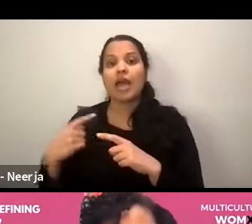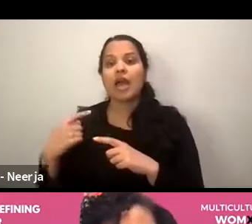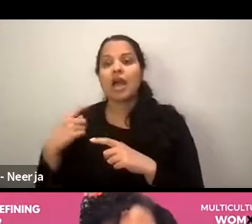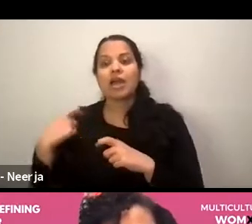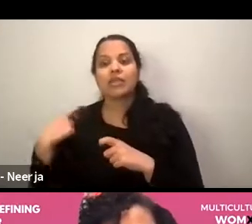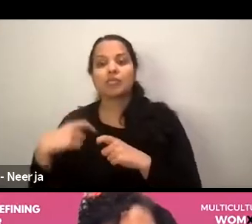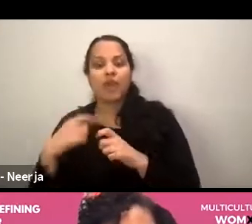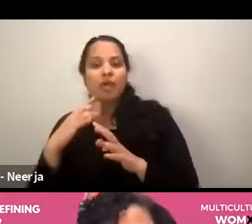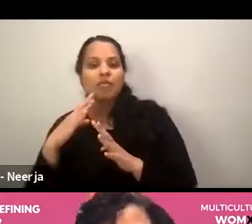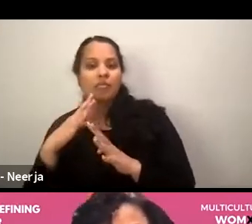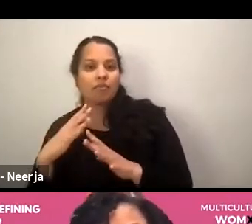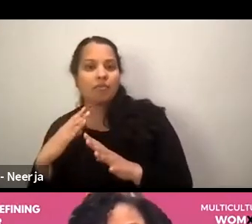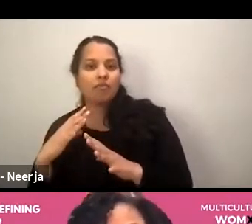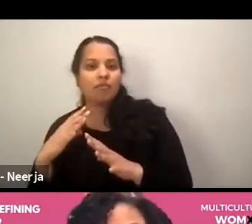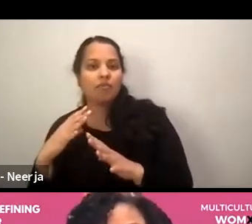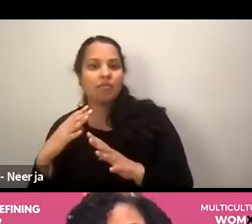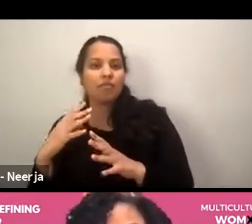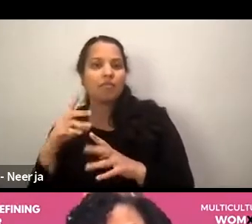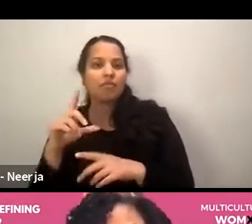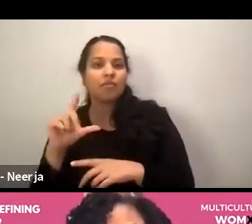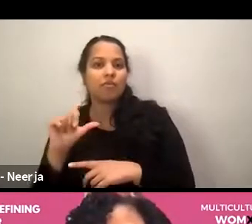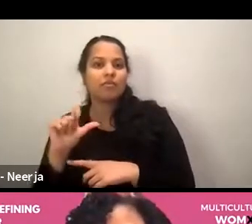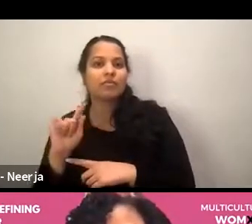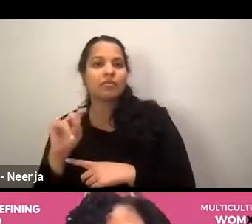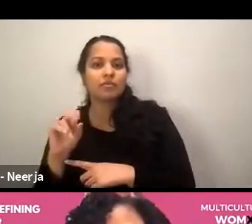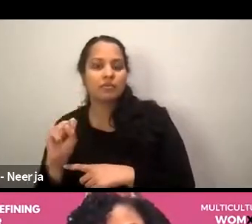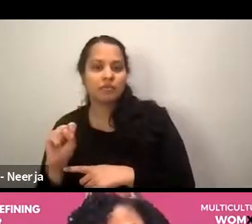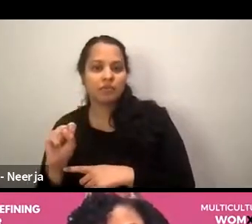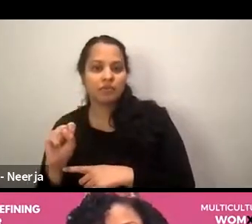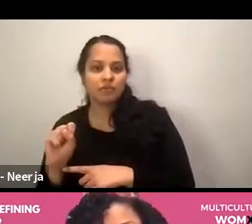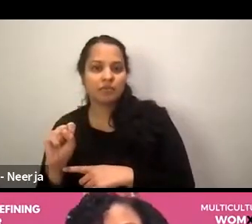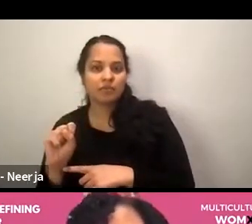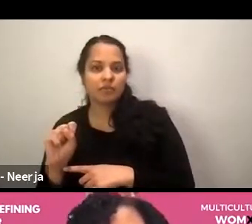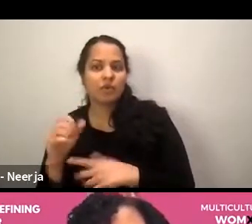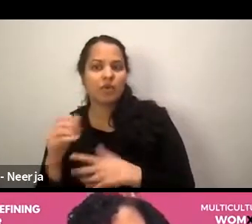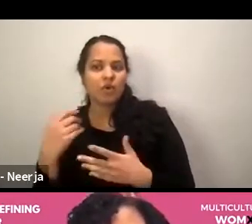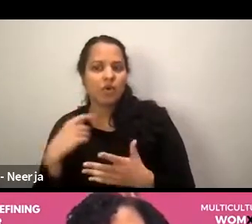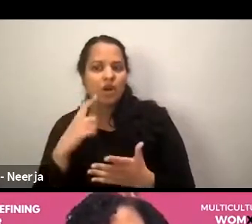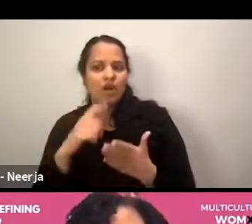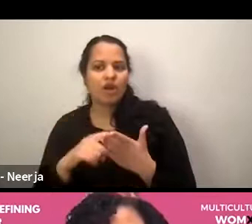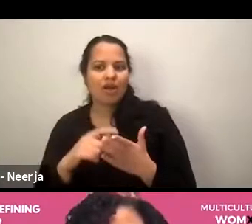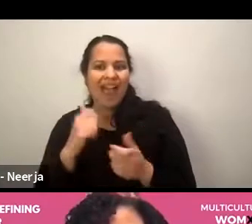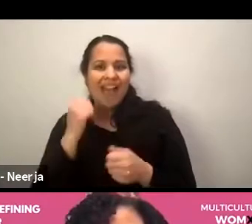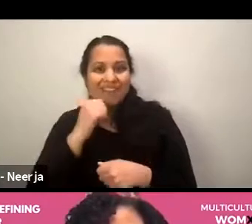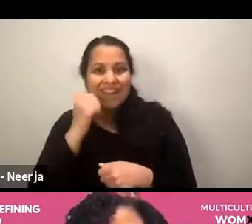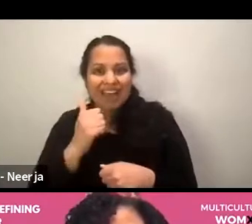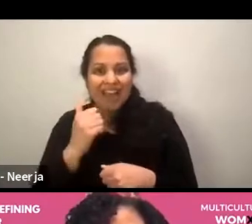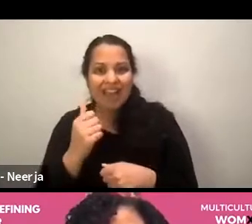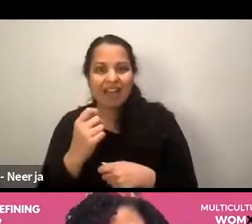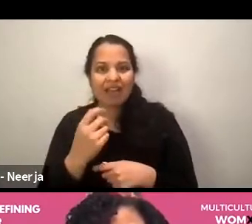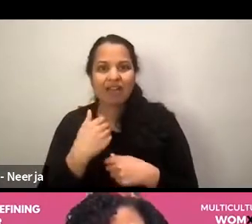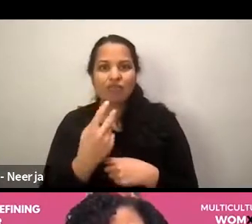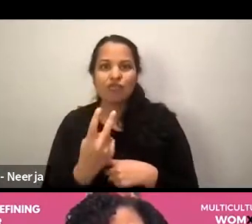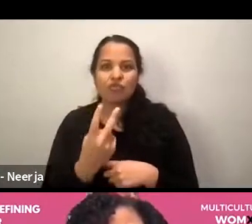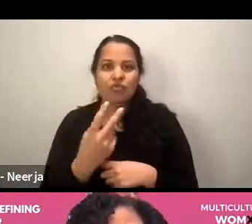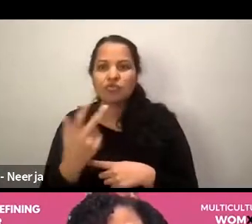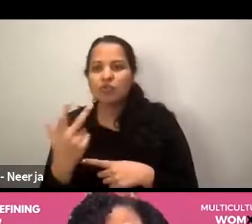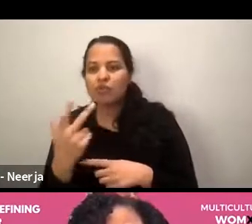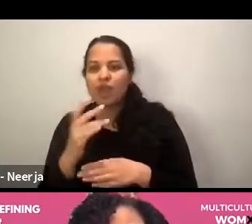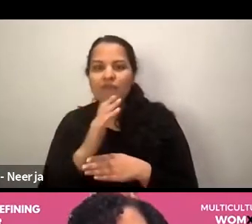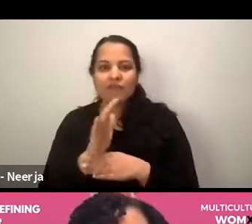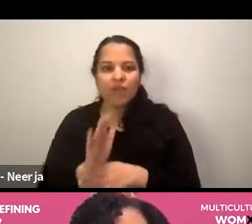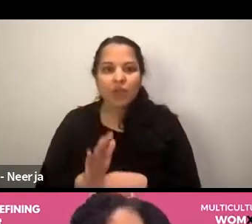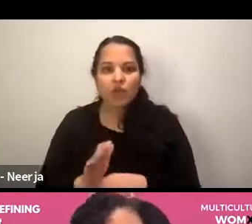we're finding is that every day our community is getting 2 to 3 videos that are anti-vaccine and that